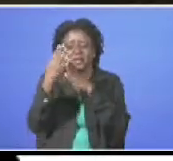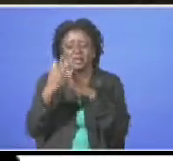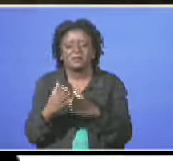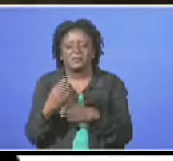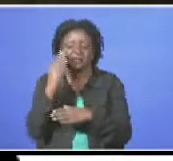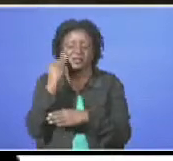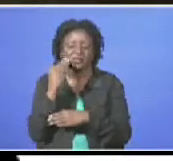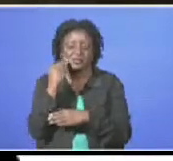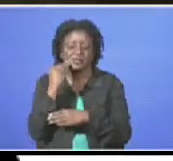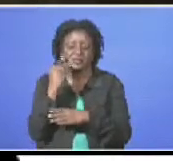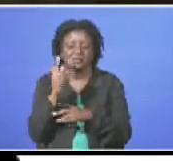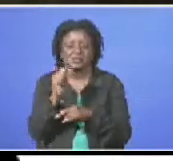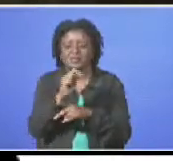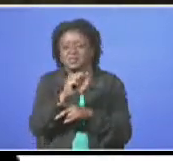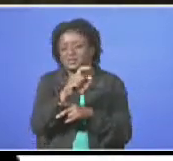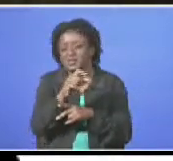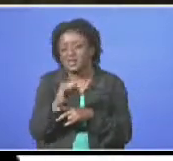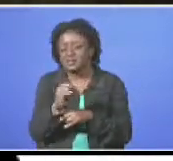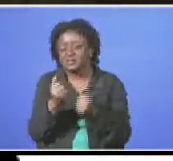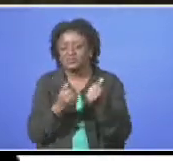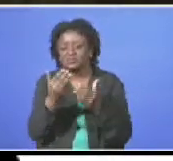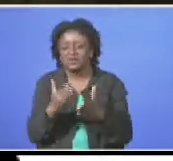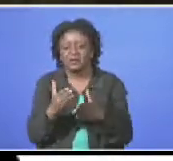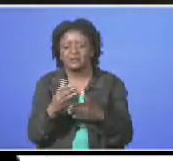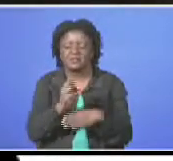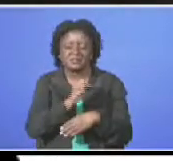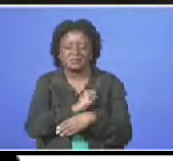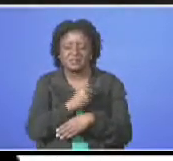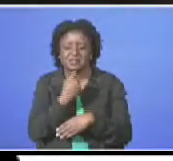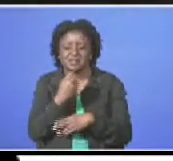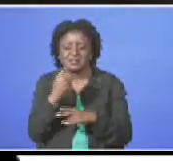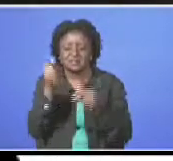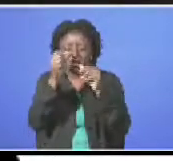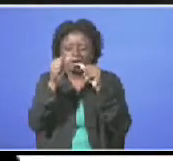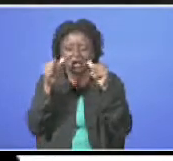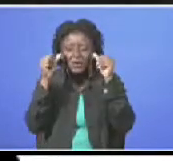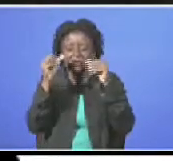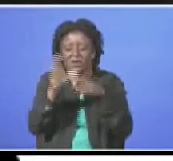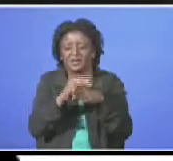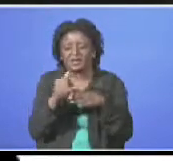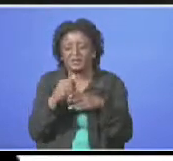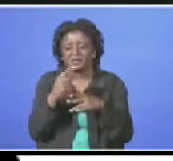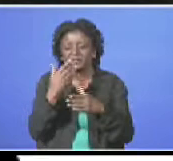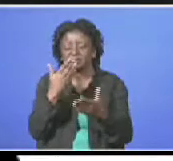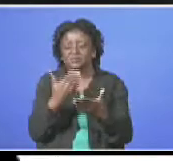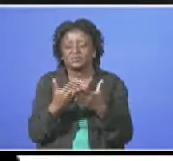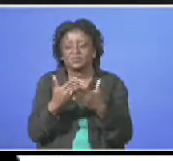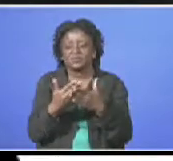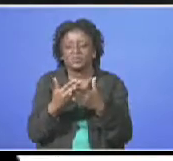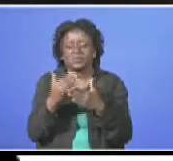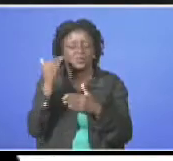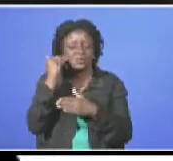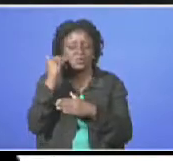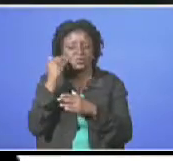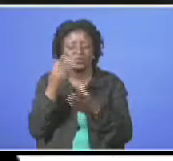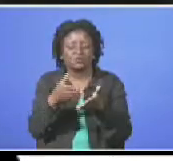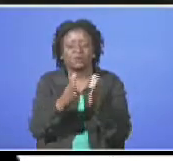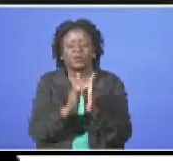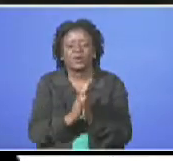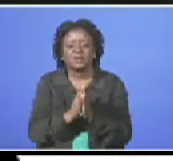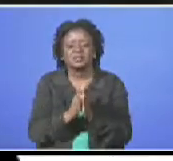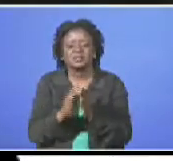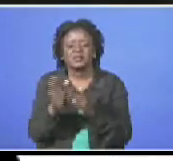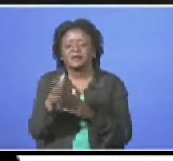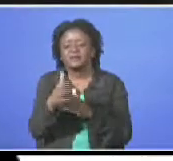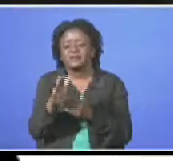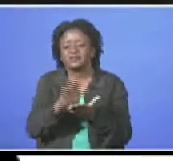experience, taxi driver Duran Smith says that Arawak Key is a popular request in his daily rounds. Well, the fish fry has always been a place